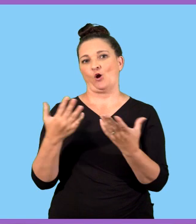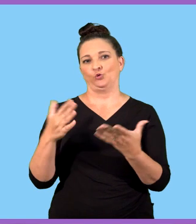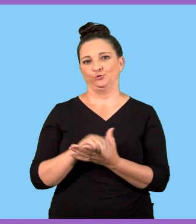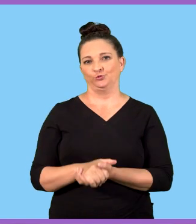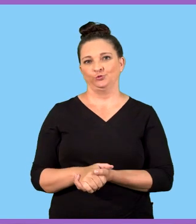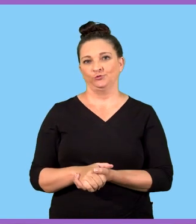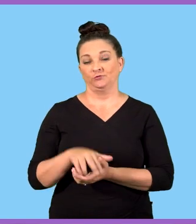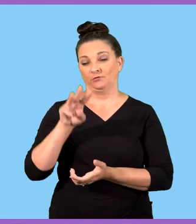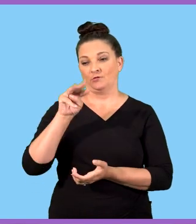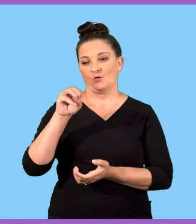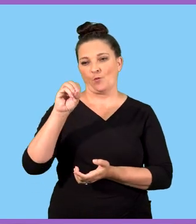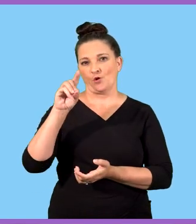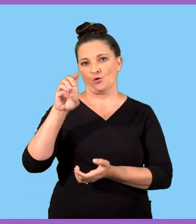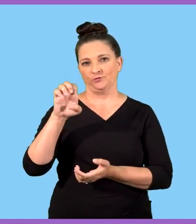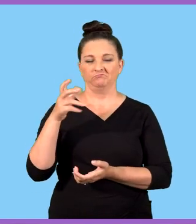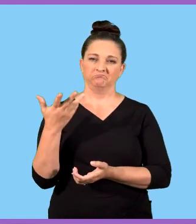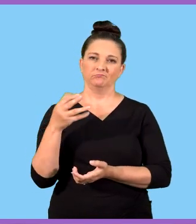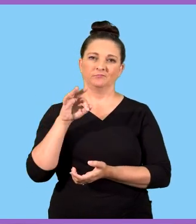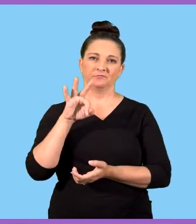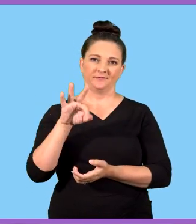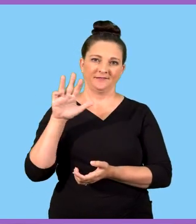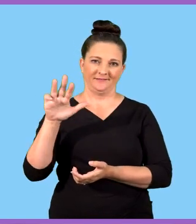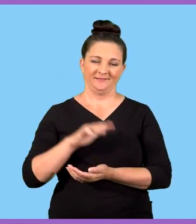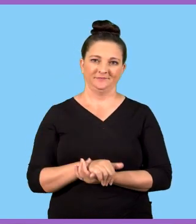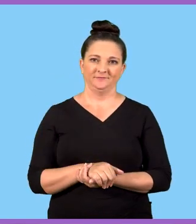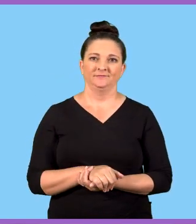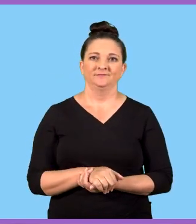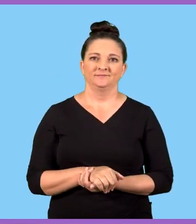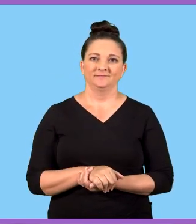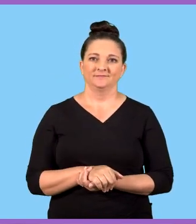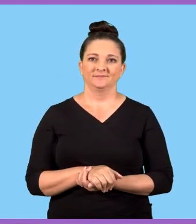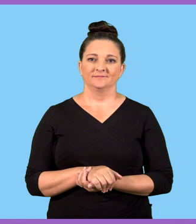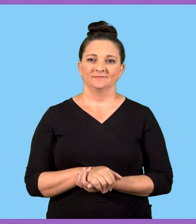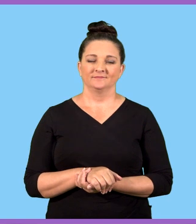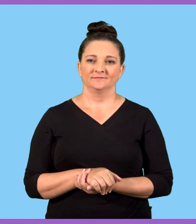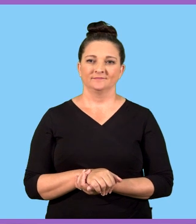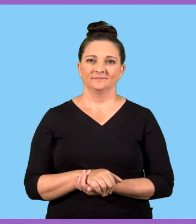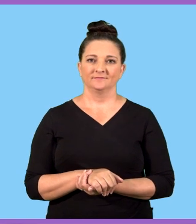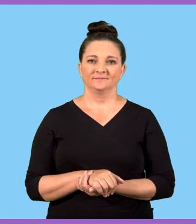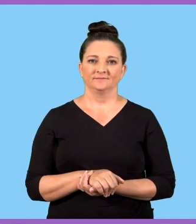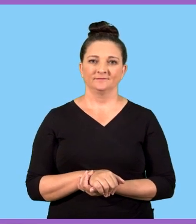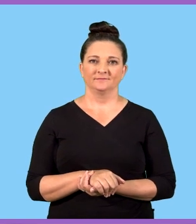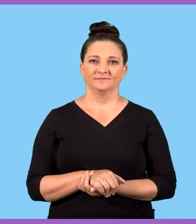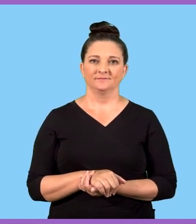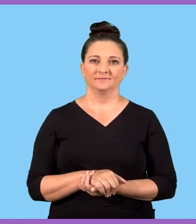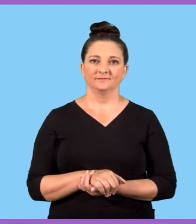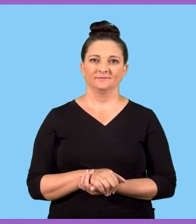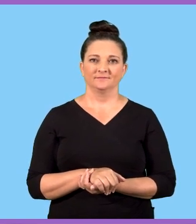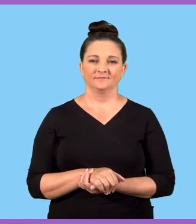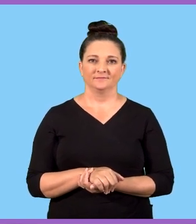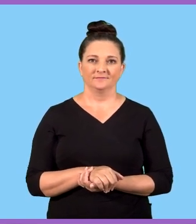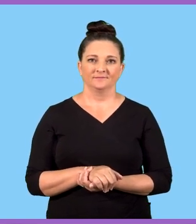most. So my mode is 39. Oh, mode. That's right, the word